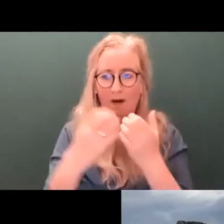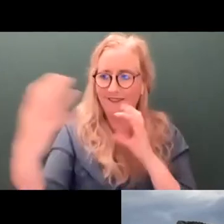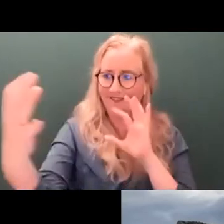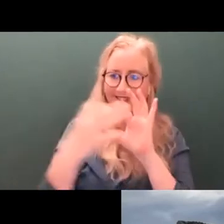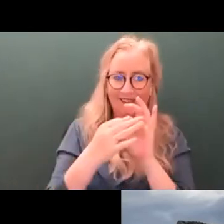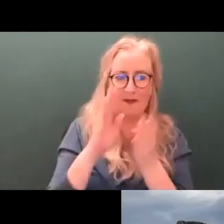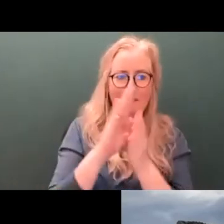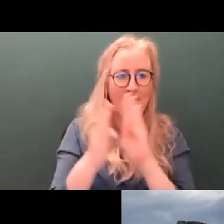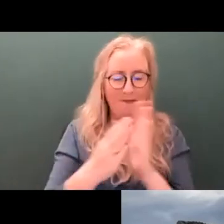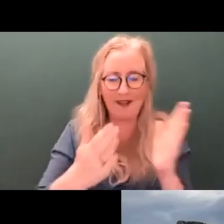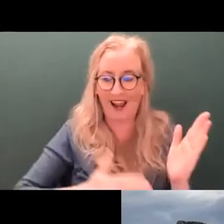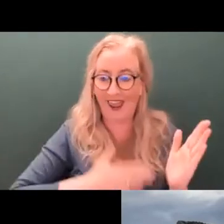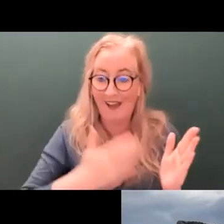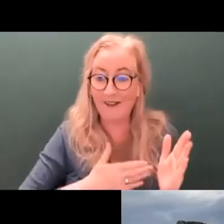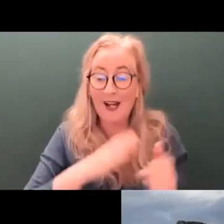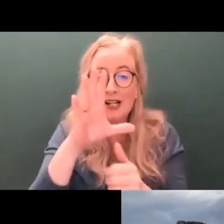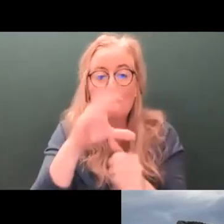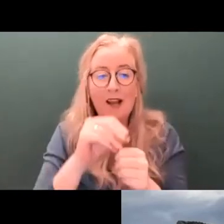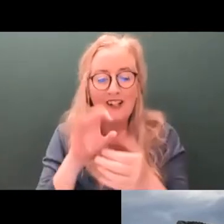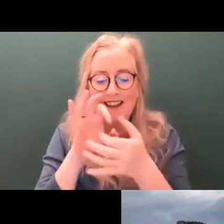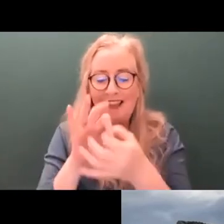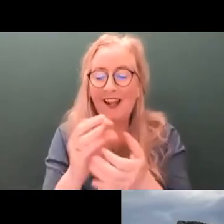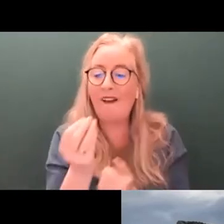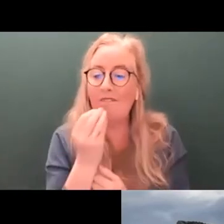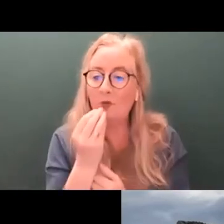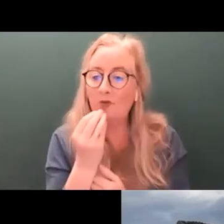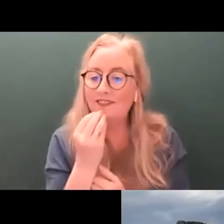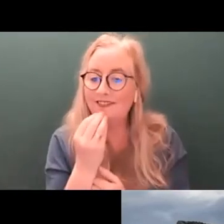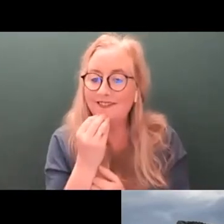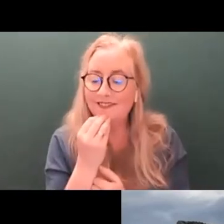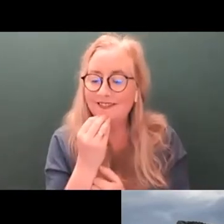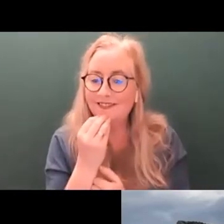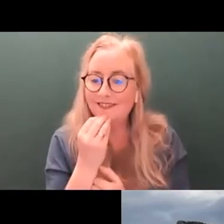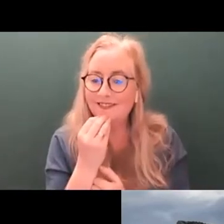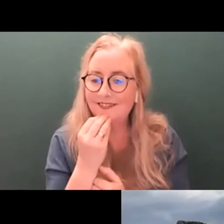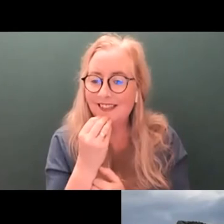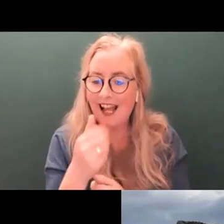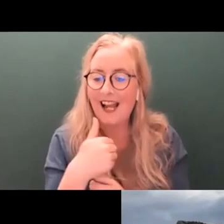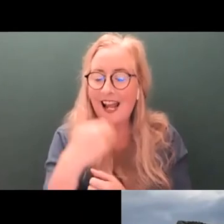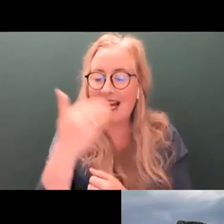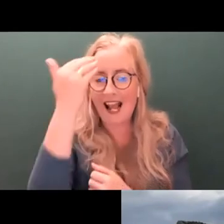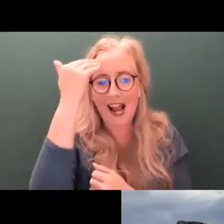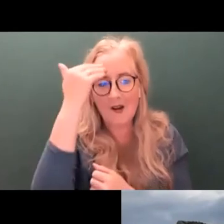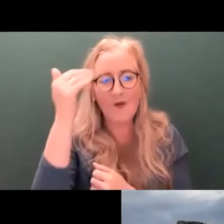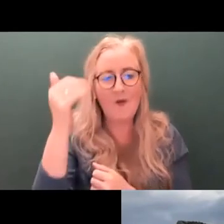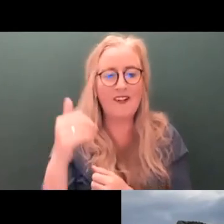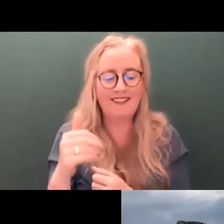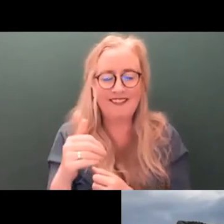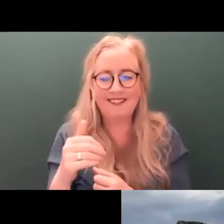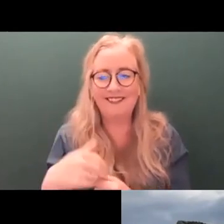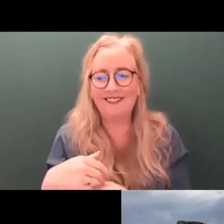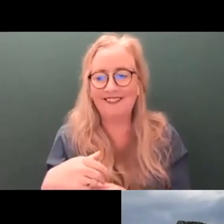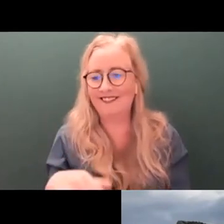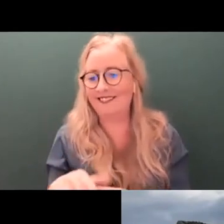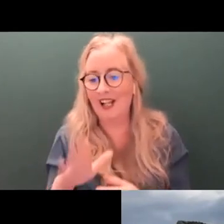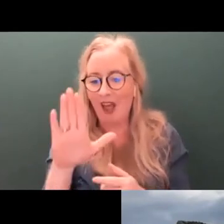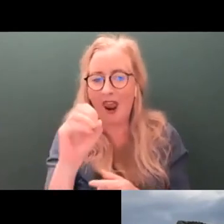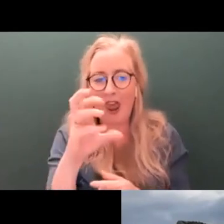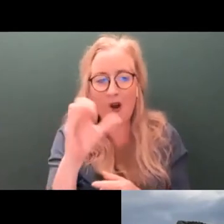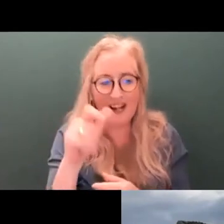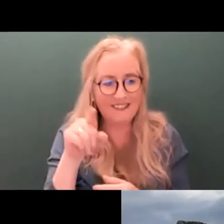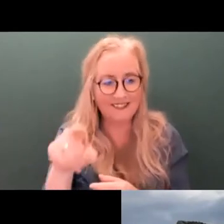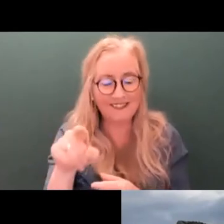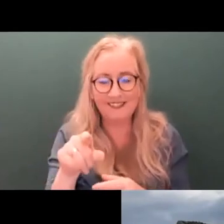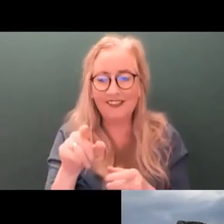particularly true with food and the whole, you know, the whole area. know I know it's not quite in your bag, Lorcan, directly